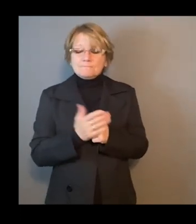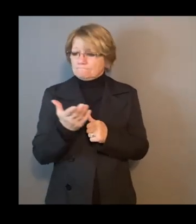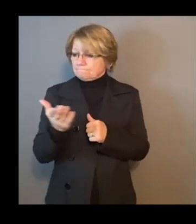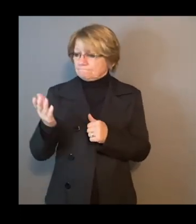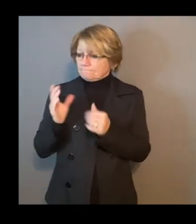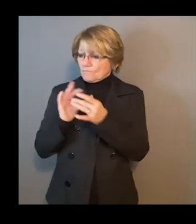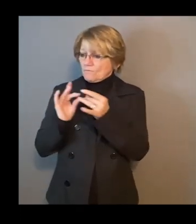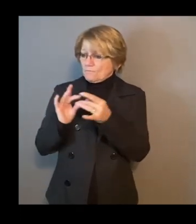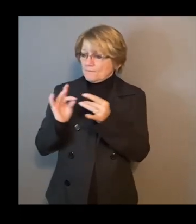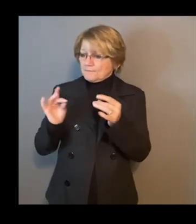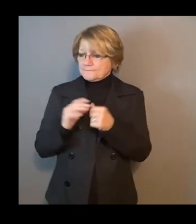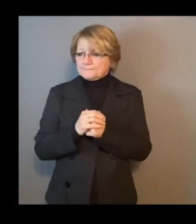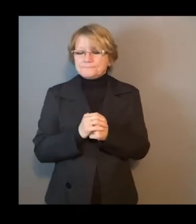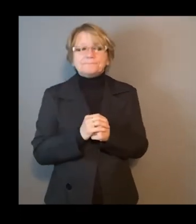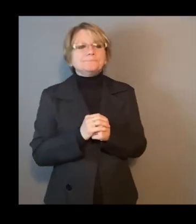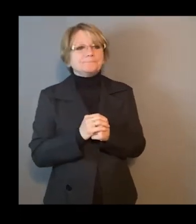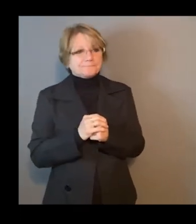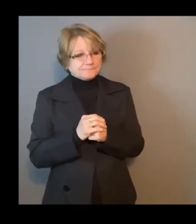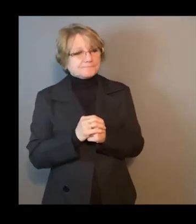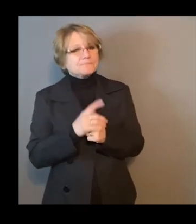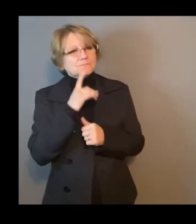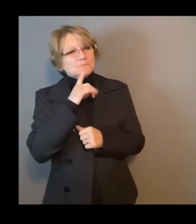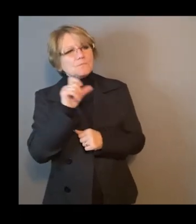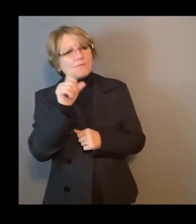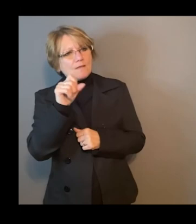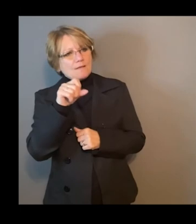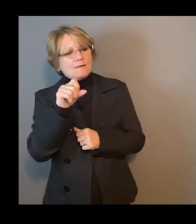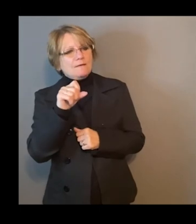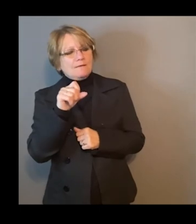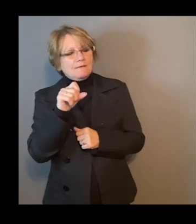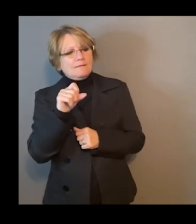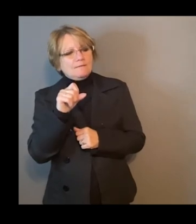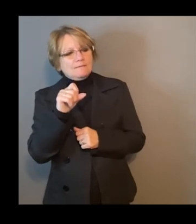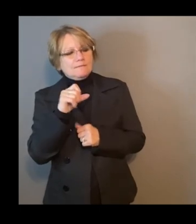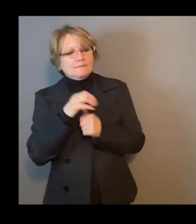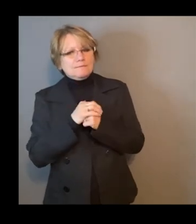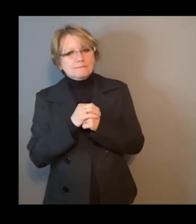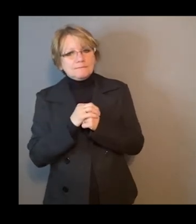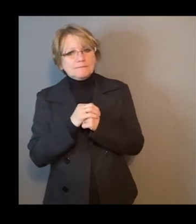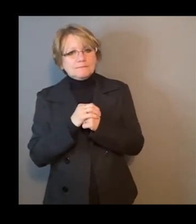Anybody else? Yeah. So